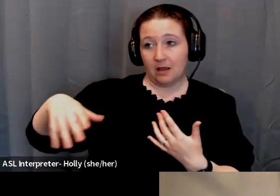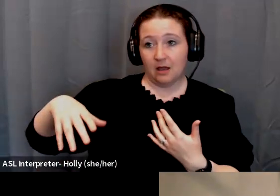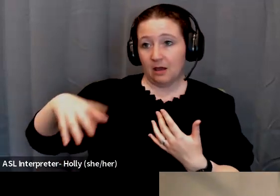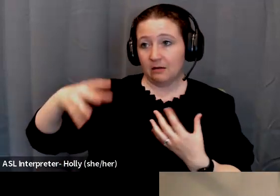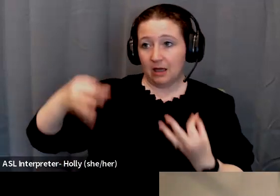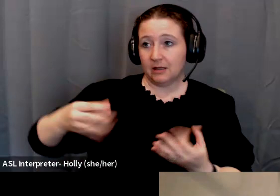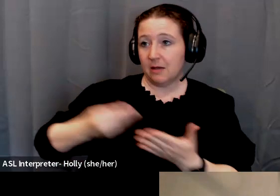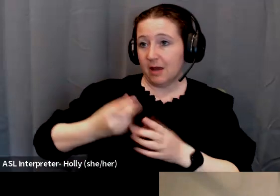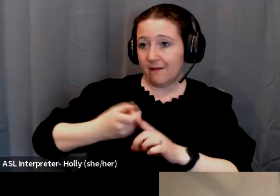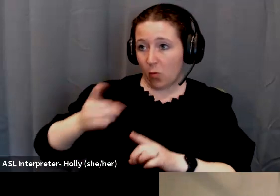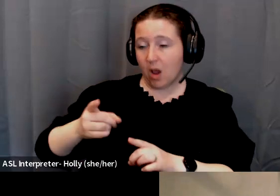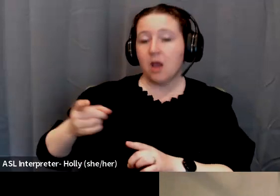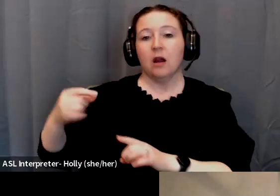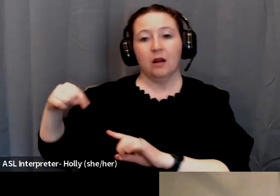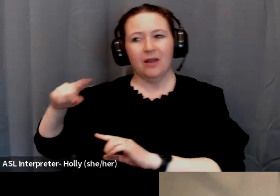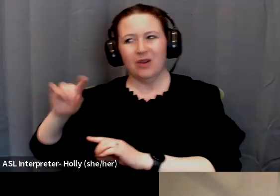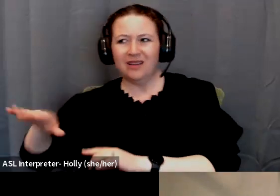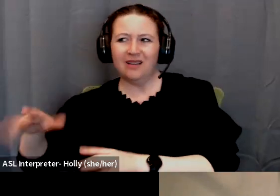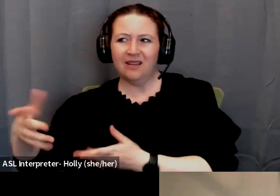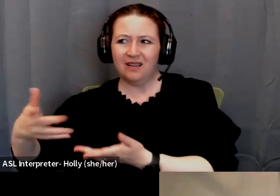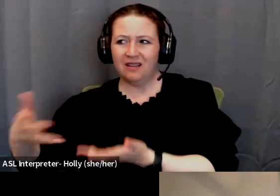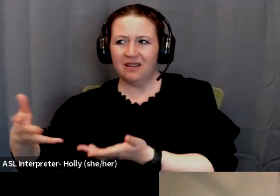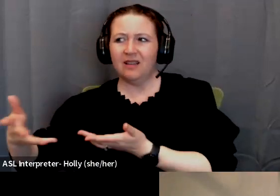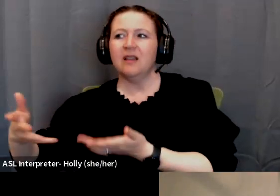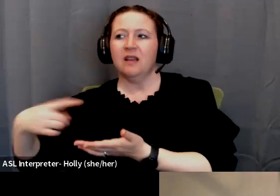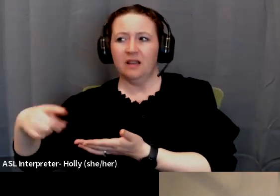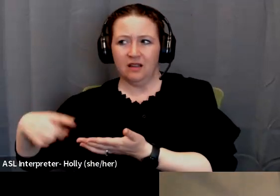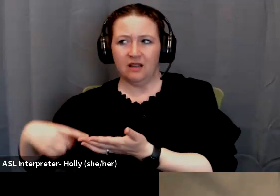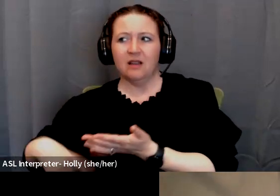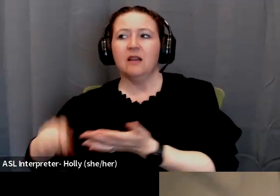to figure those things out too.